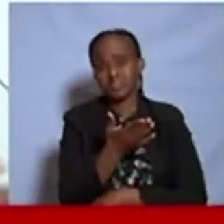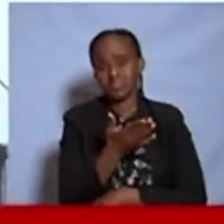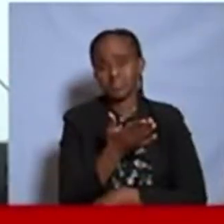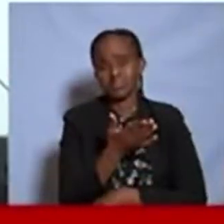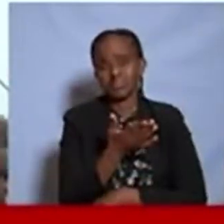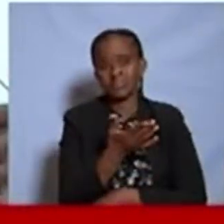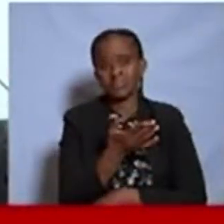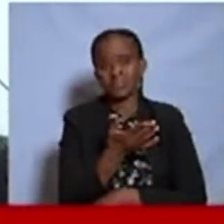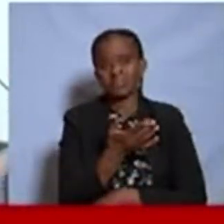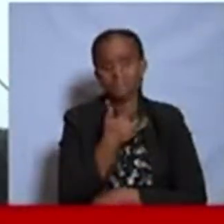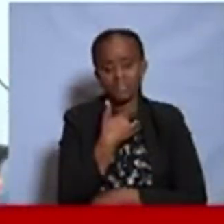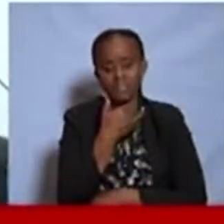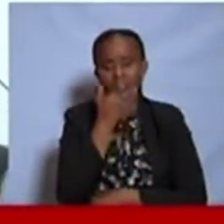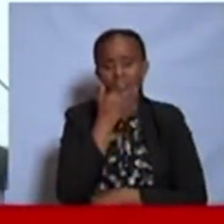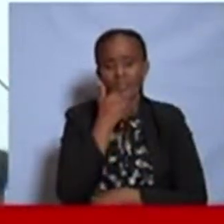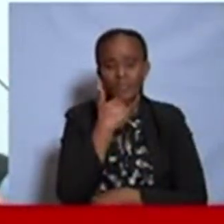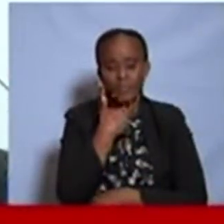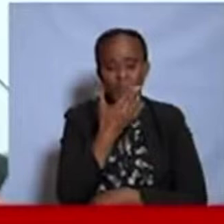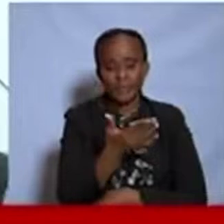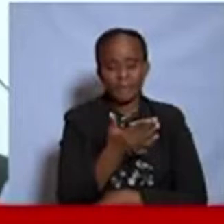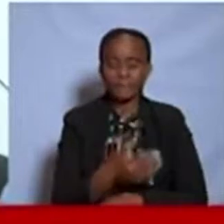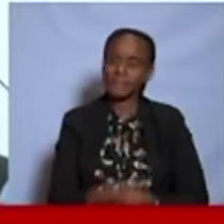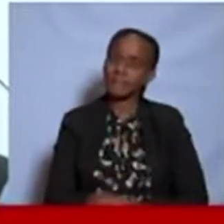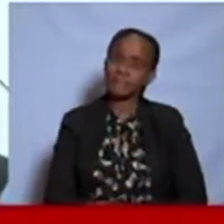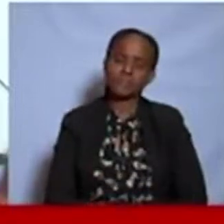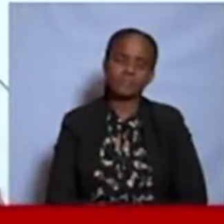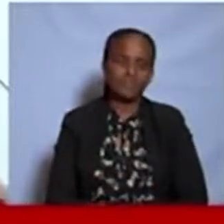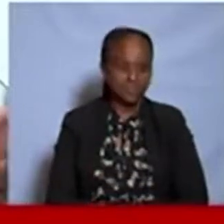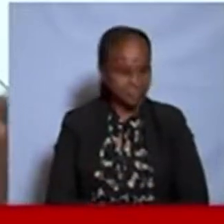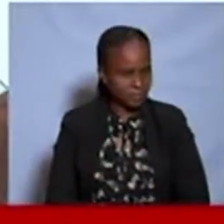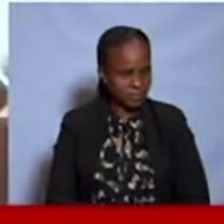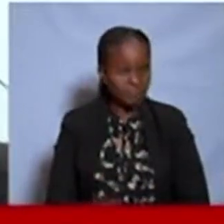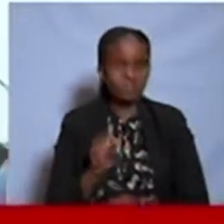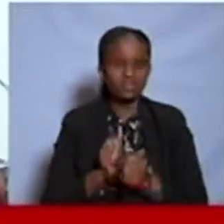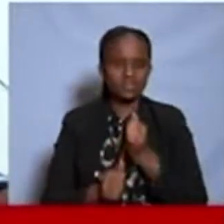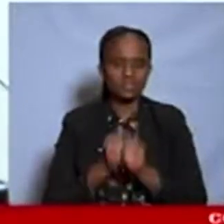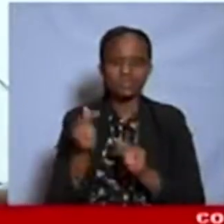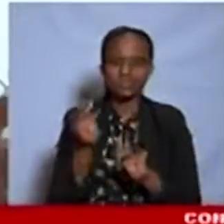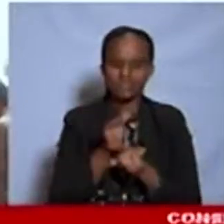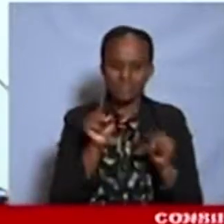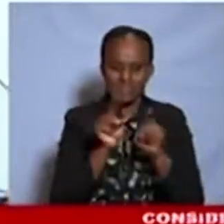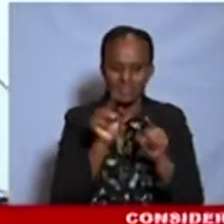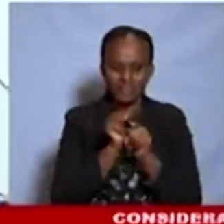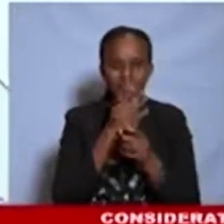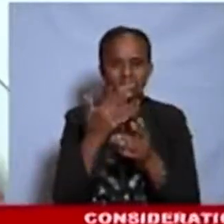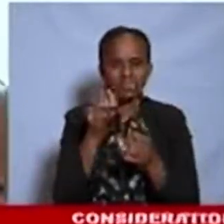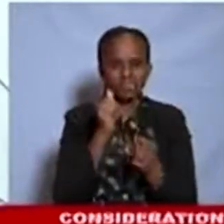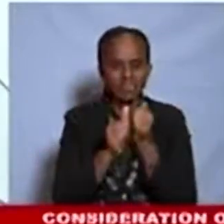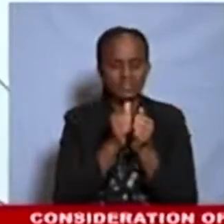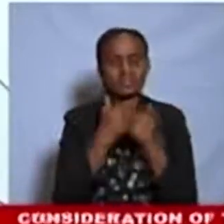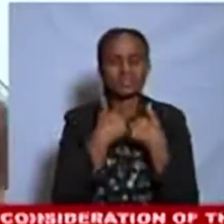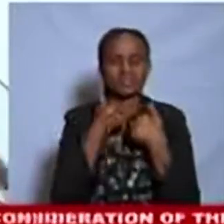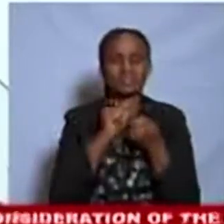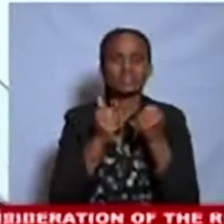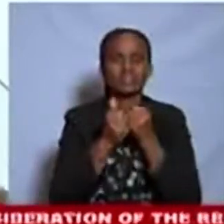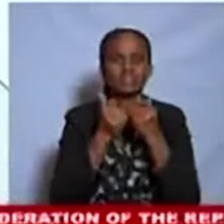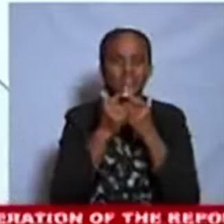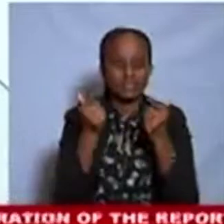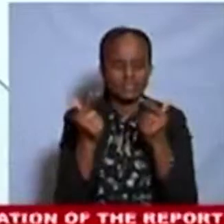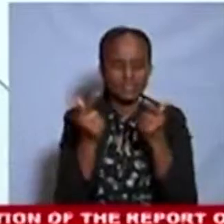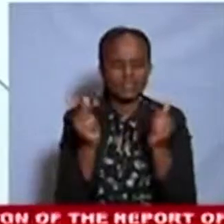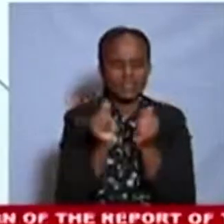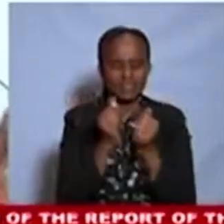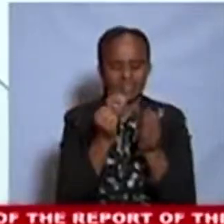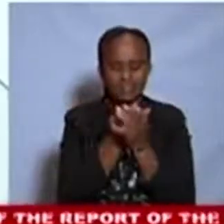You know, there's a cartel, you know, that goes in from there's something that's not right that goes on with these revenue